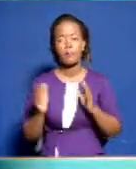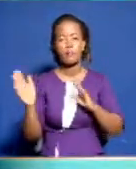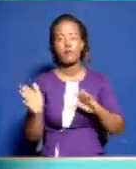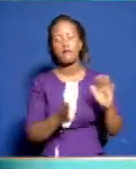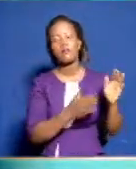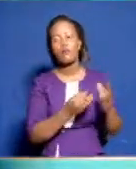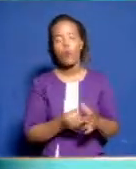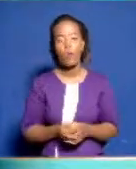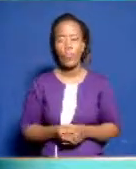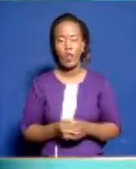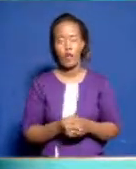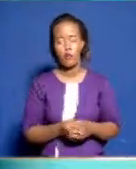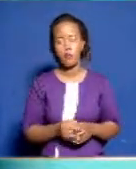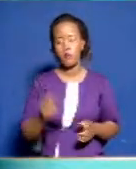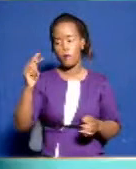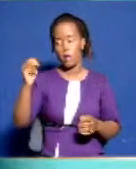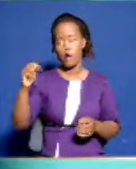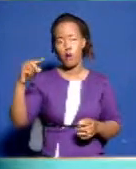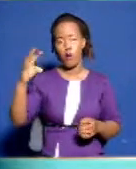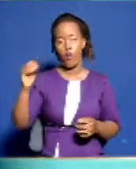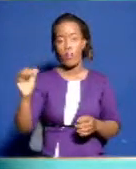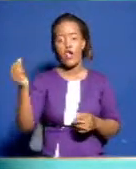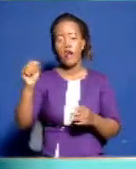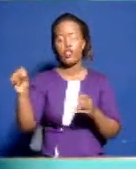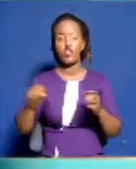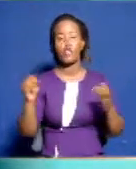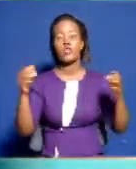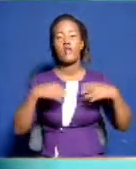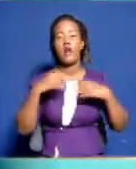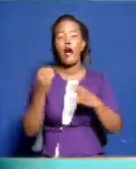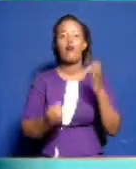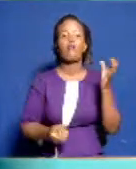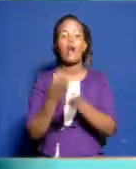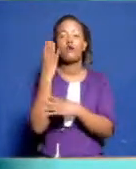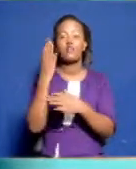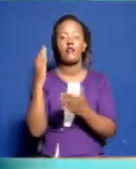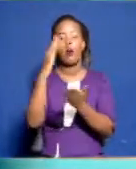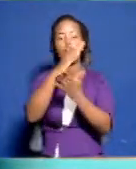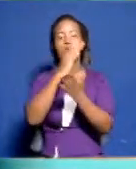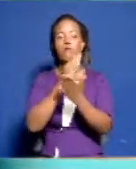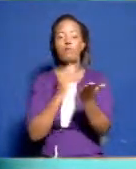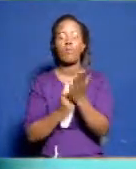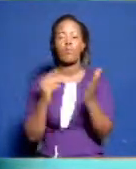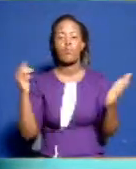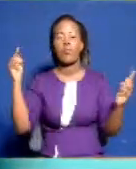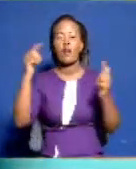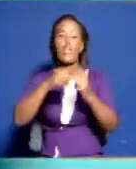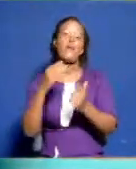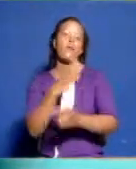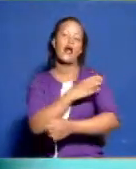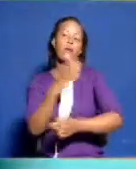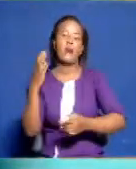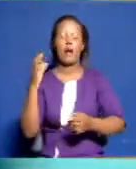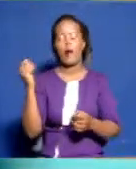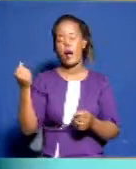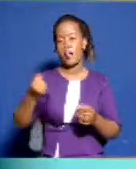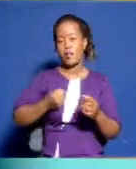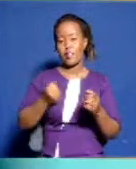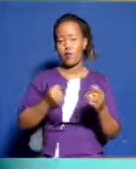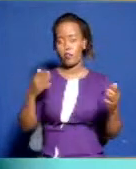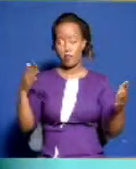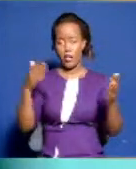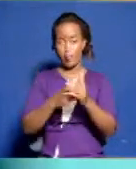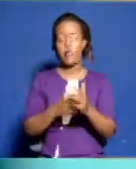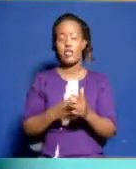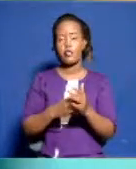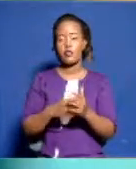BUSIA-based non-governmental organization has launched an initiative aimed at empowering girls against gender-based violence